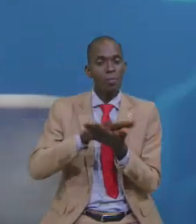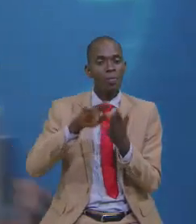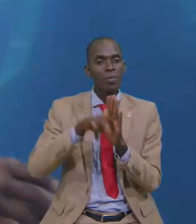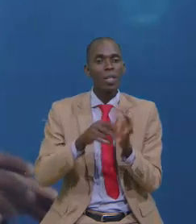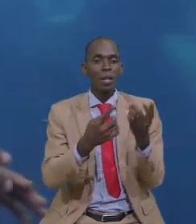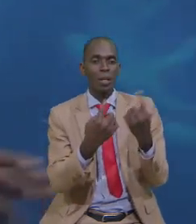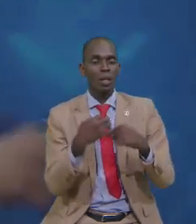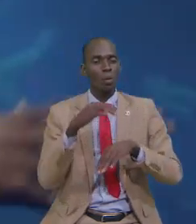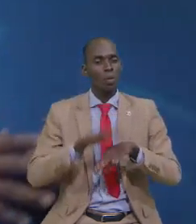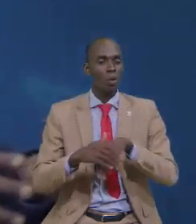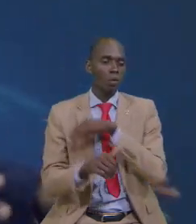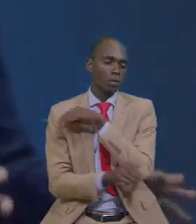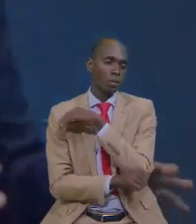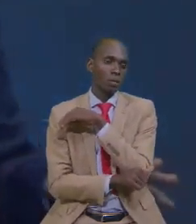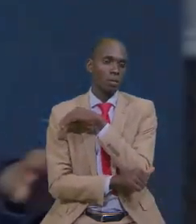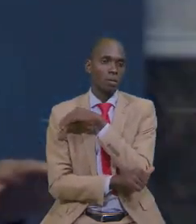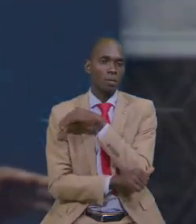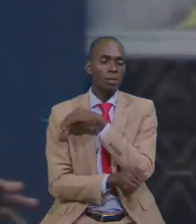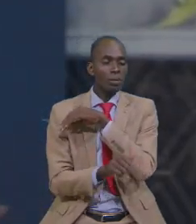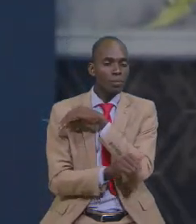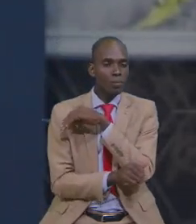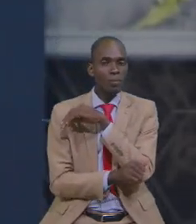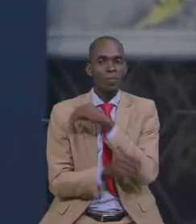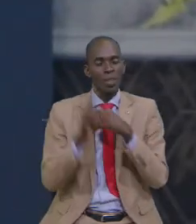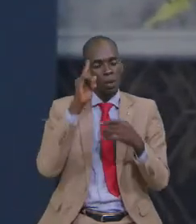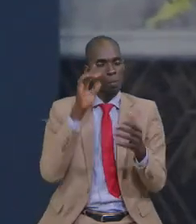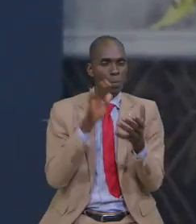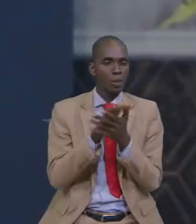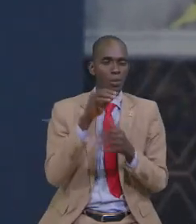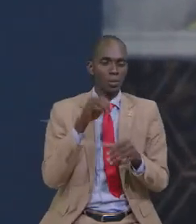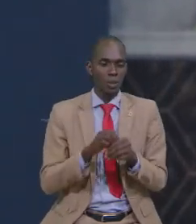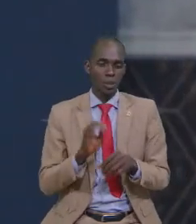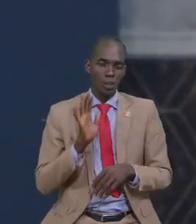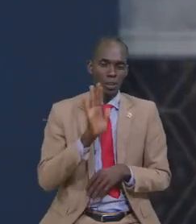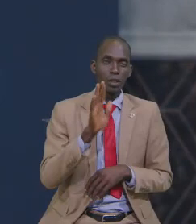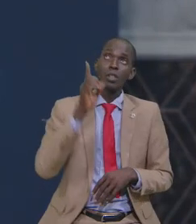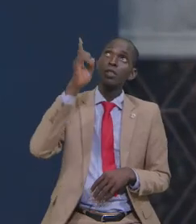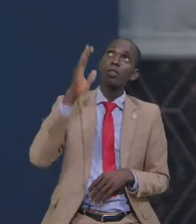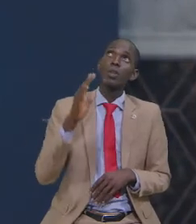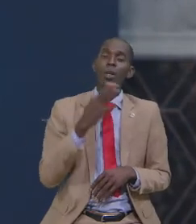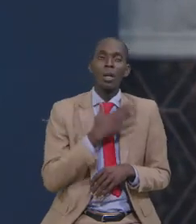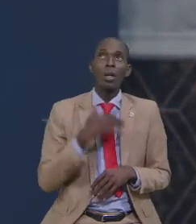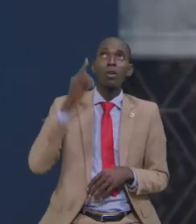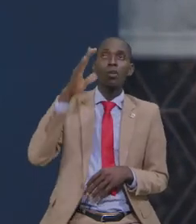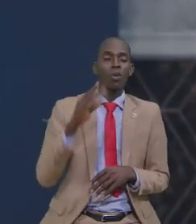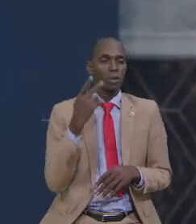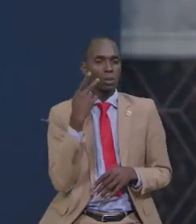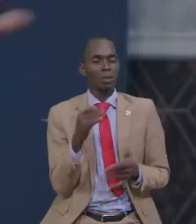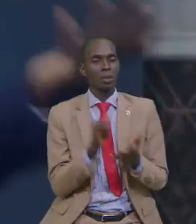He believed in his God, and the Lord counted that for